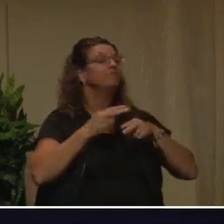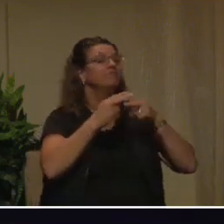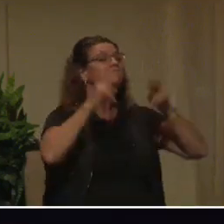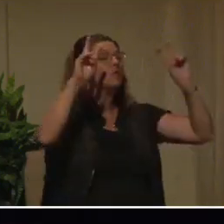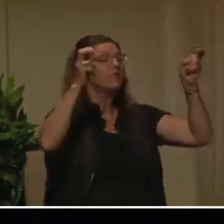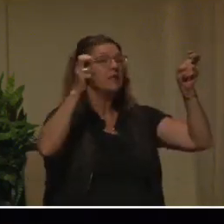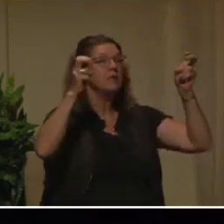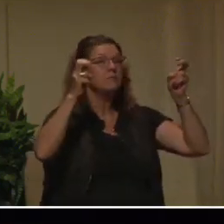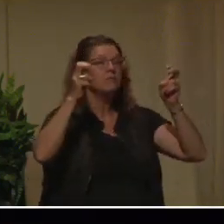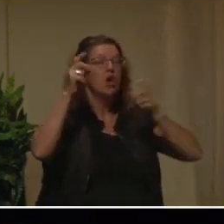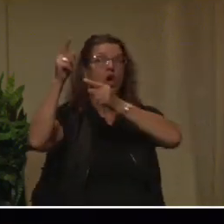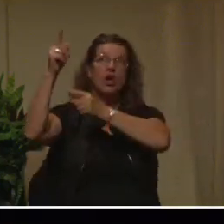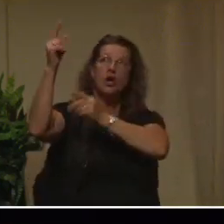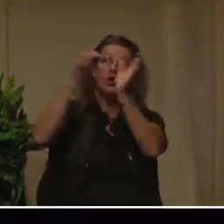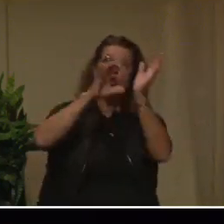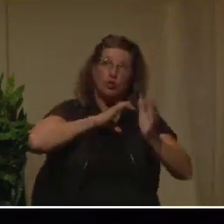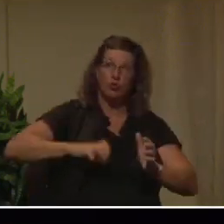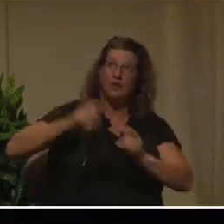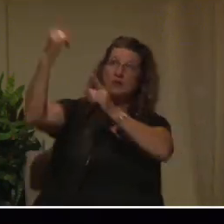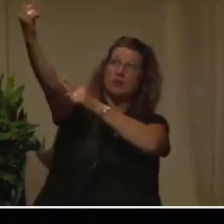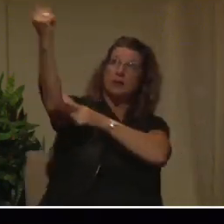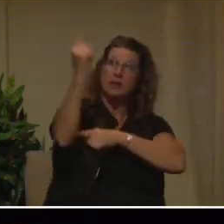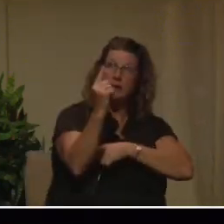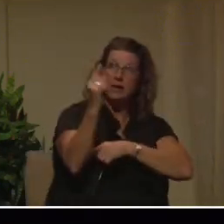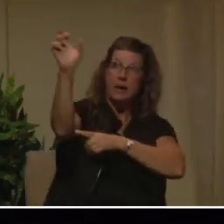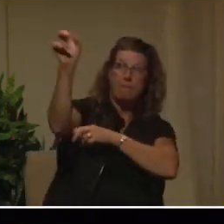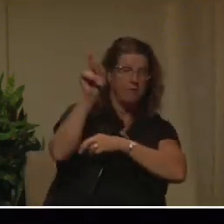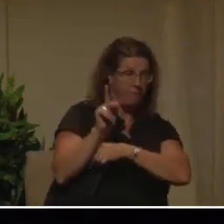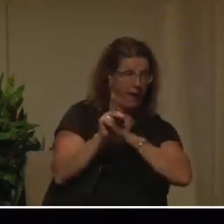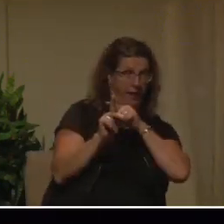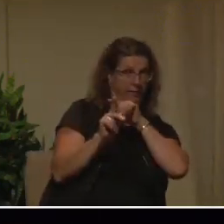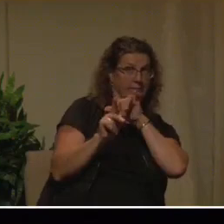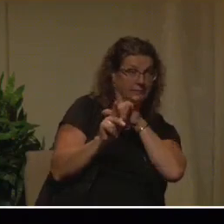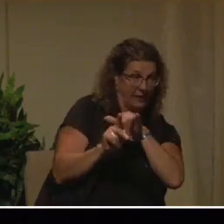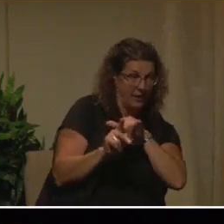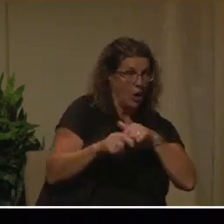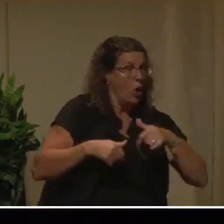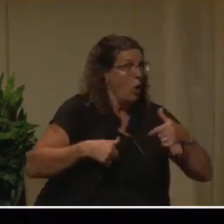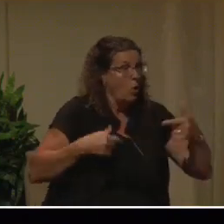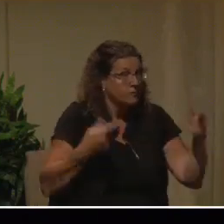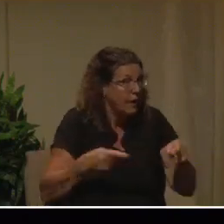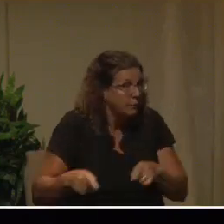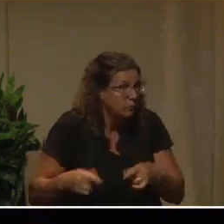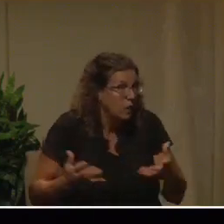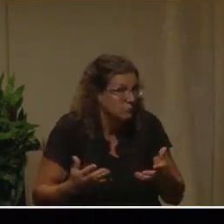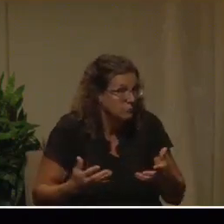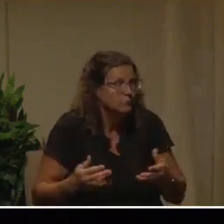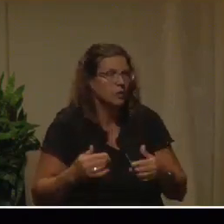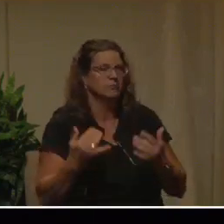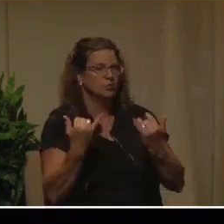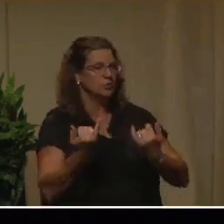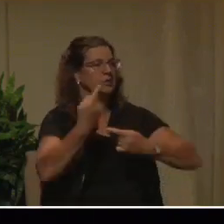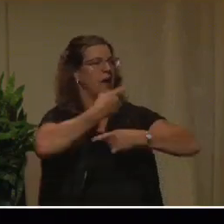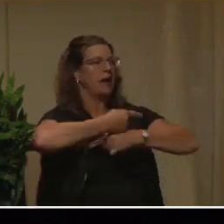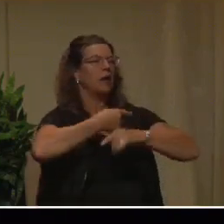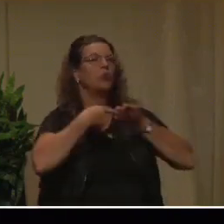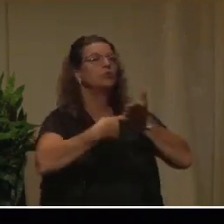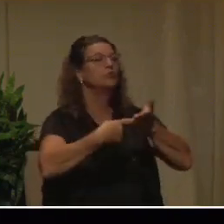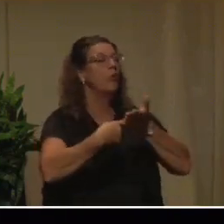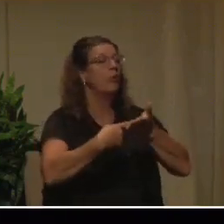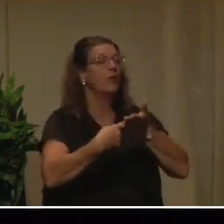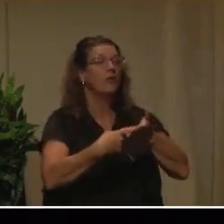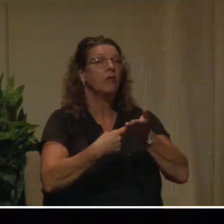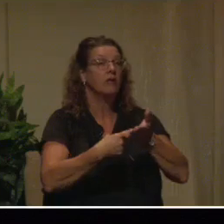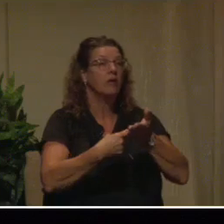talking all about what's going to happen when Jesus comes back. Well, today we're going to talk about a